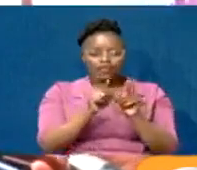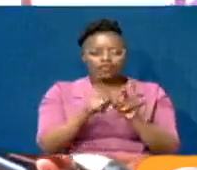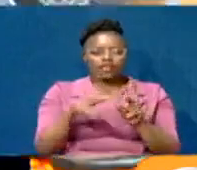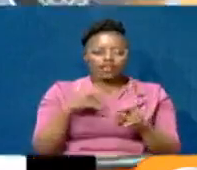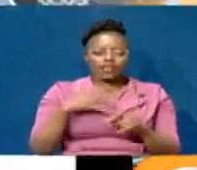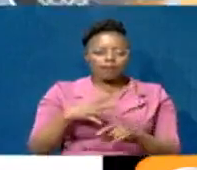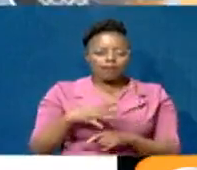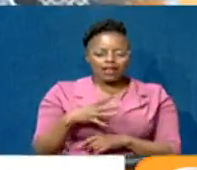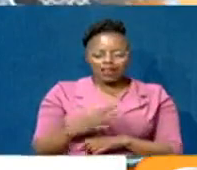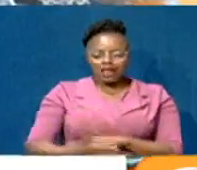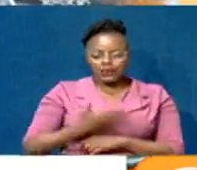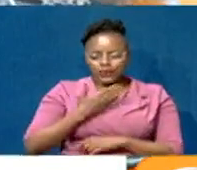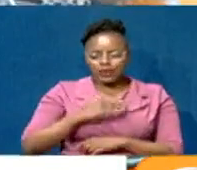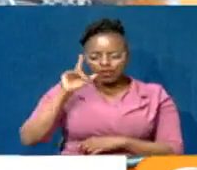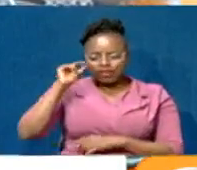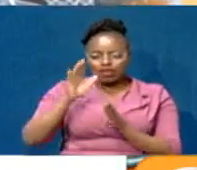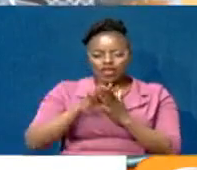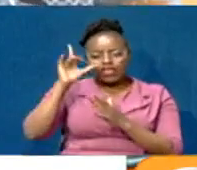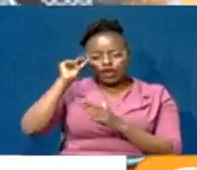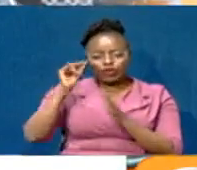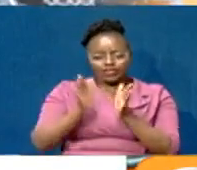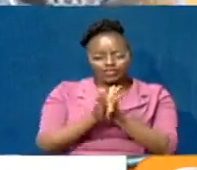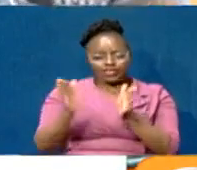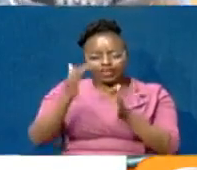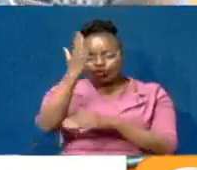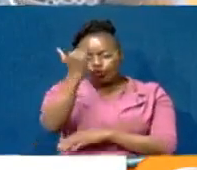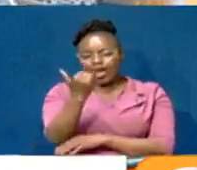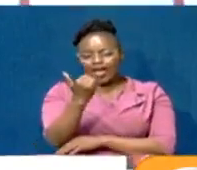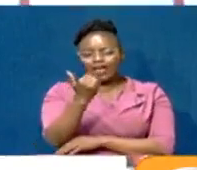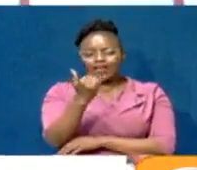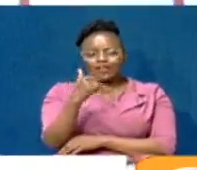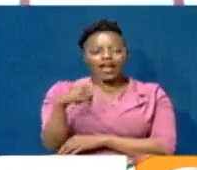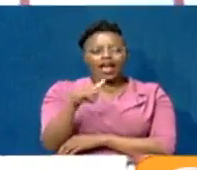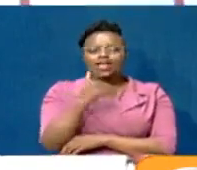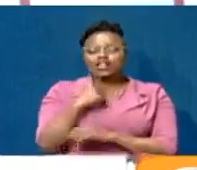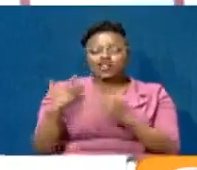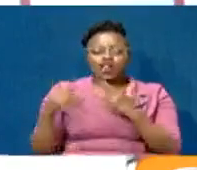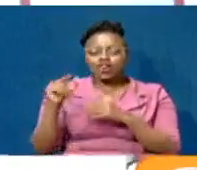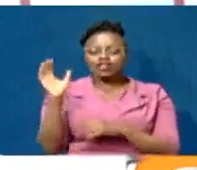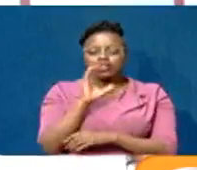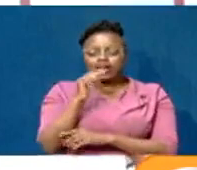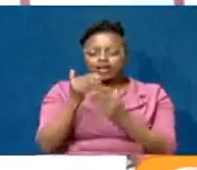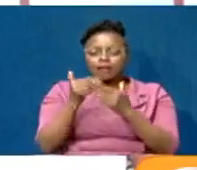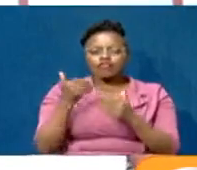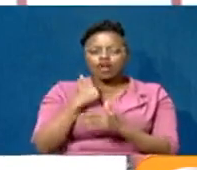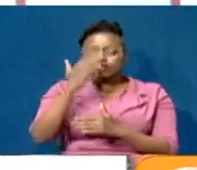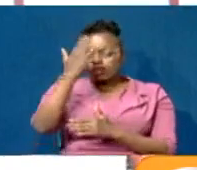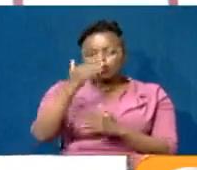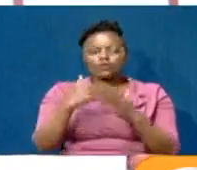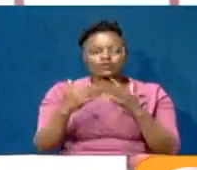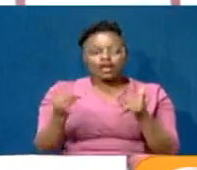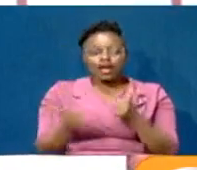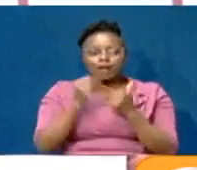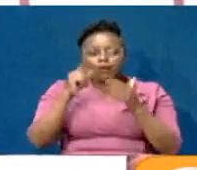by the people of Mombasa and the coast generally, so that we don't lose those clients that we had. Because what will